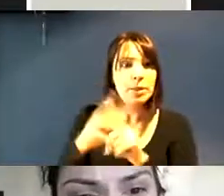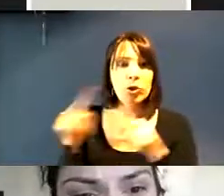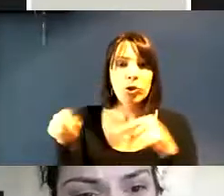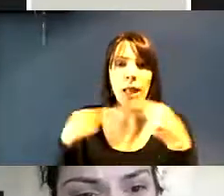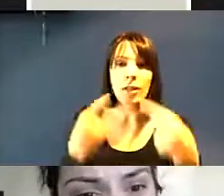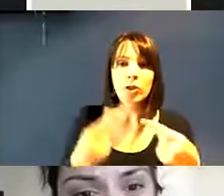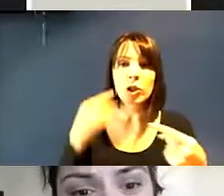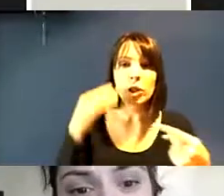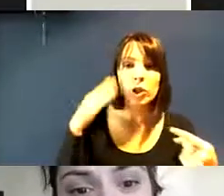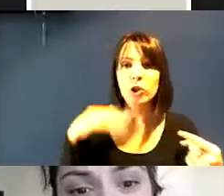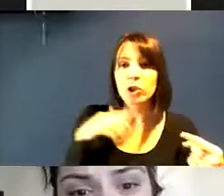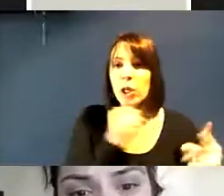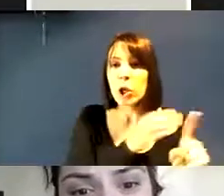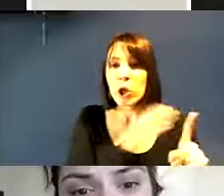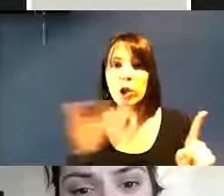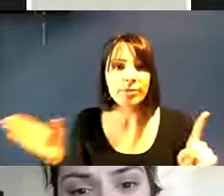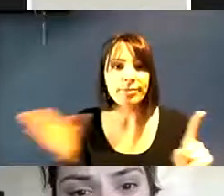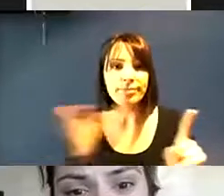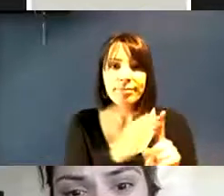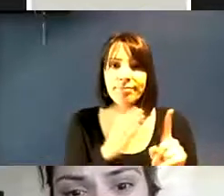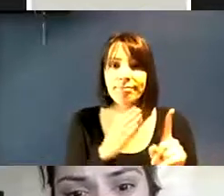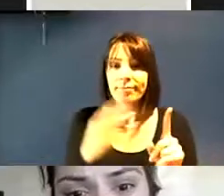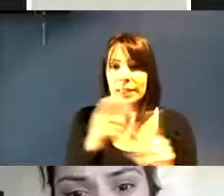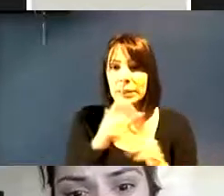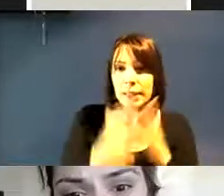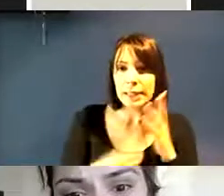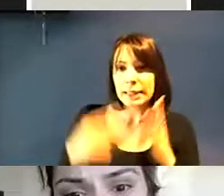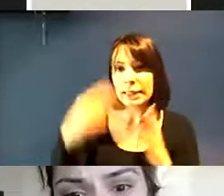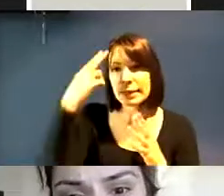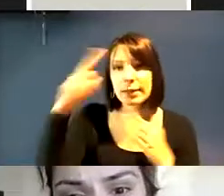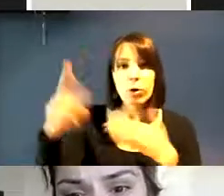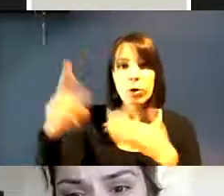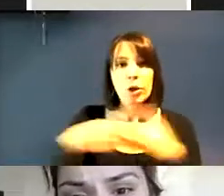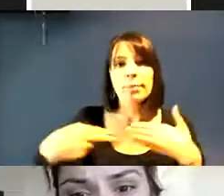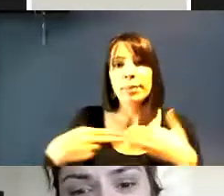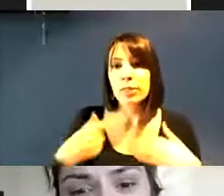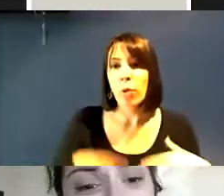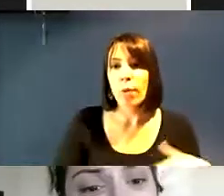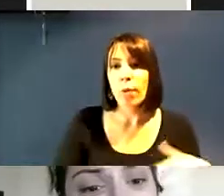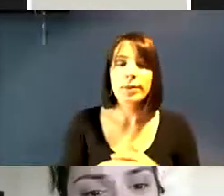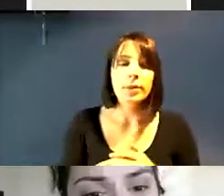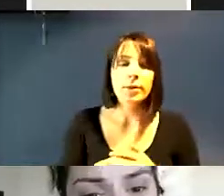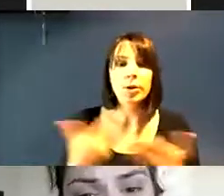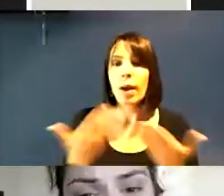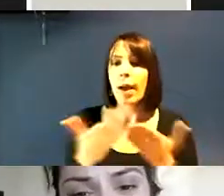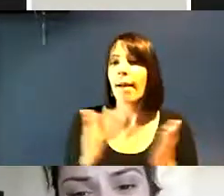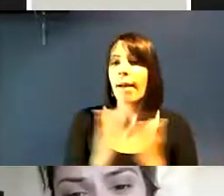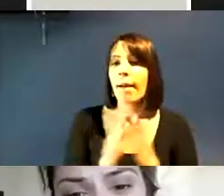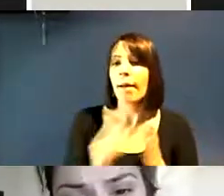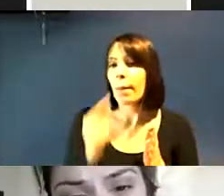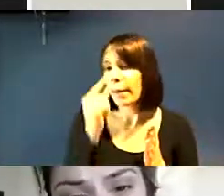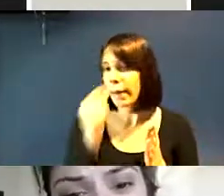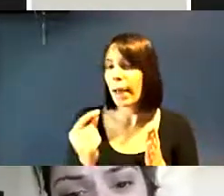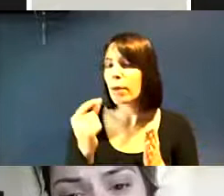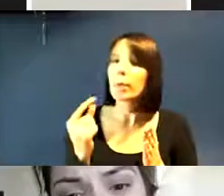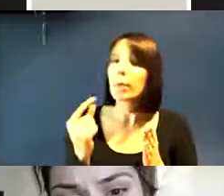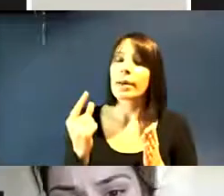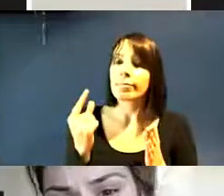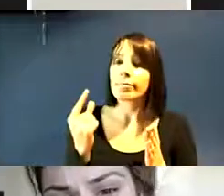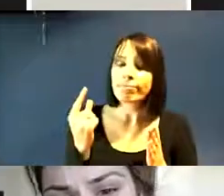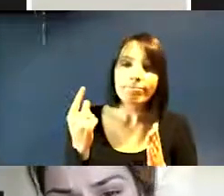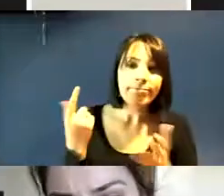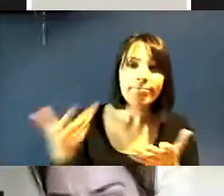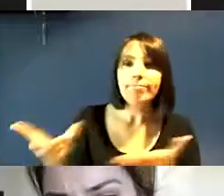order to promote positive and normalised representations of women with disabilities,